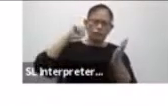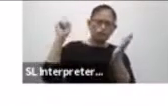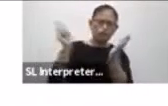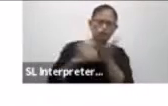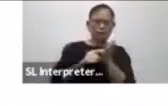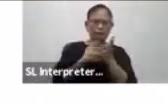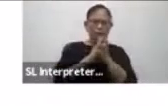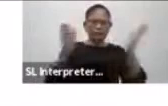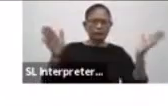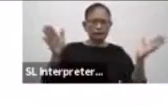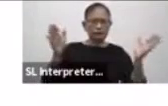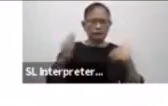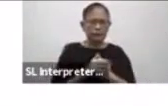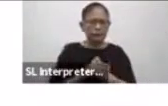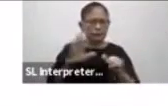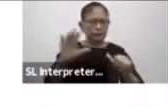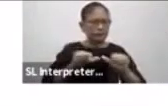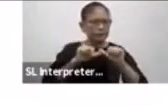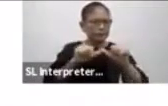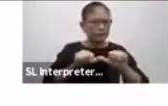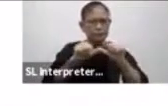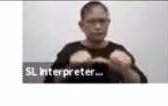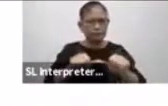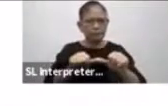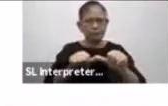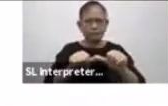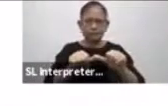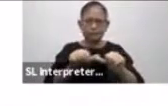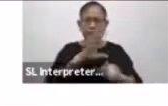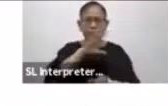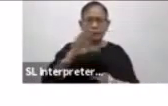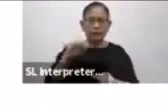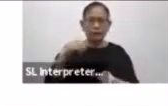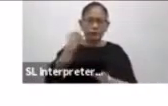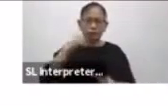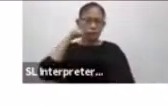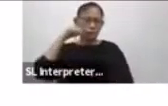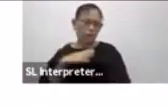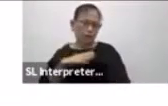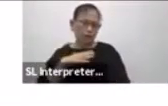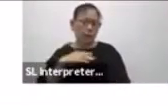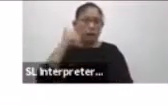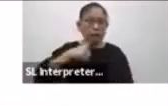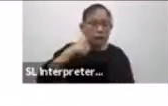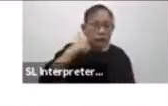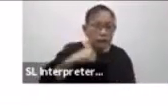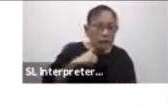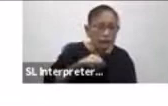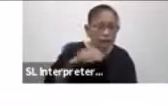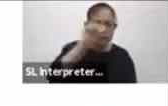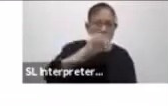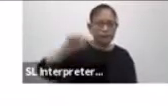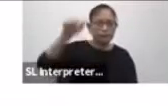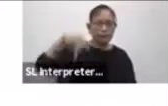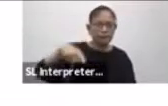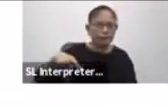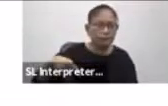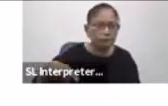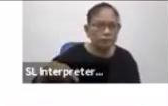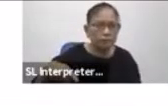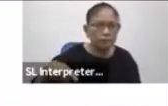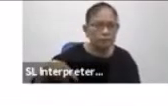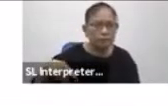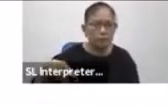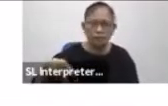heightened risk of gender-based violence for both women and girls in this pandemic, and Asia-Pacific does not remain any